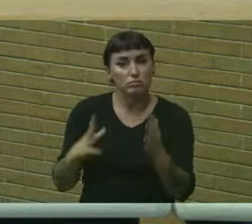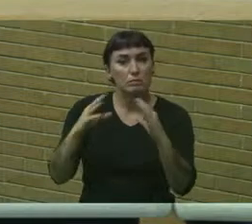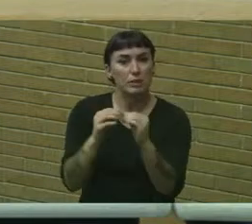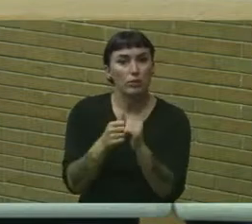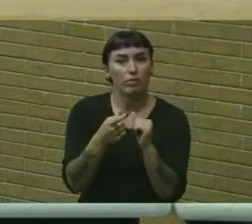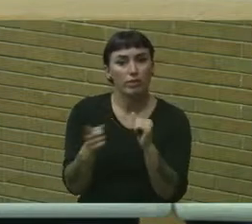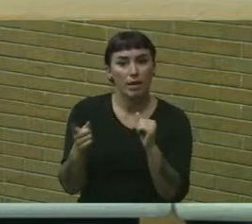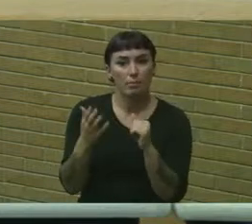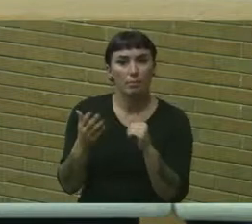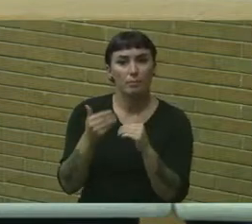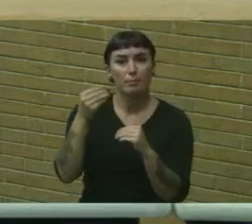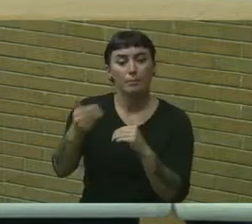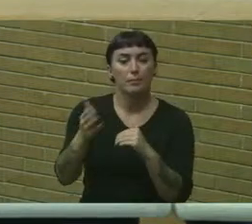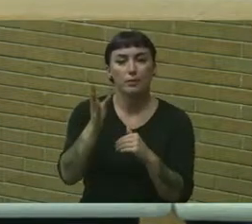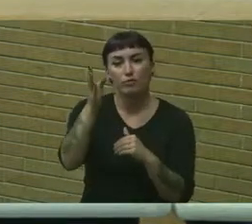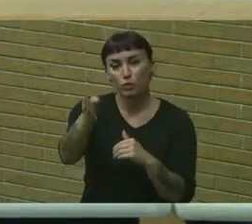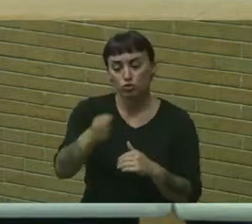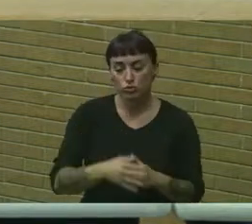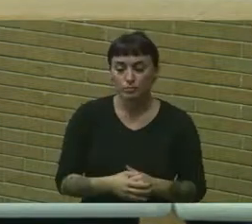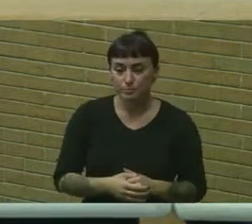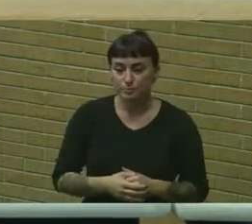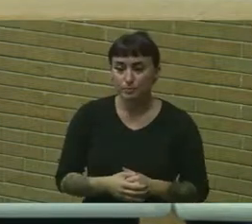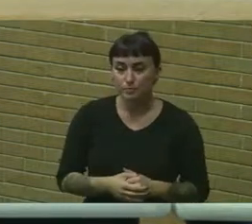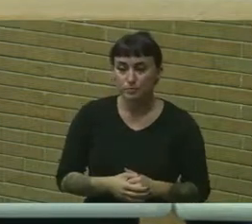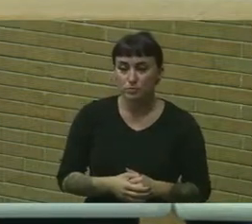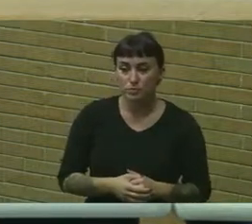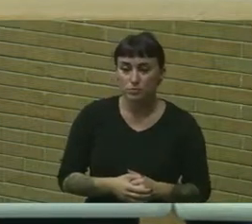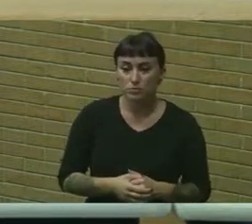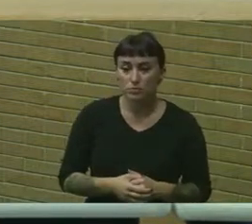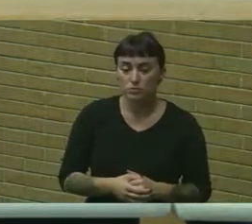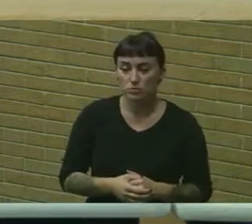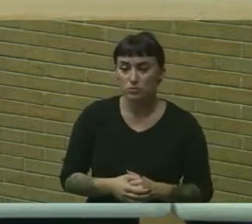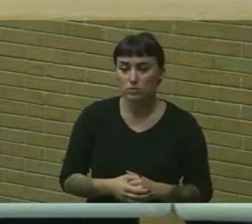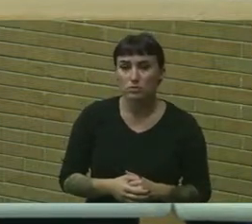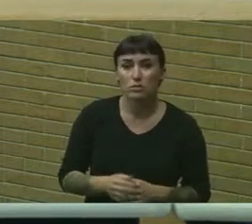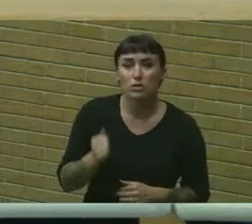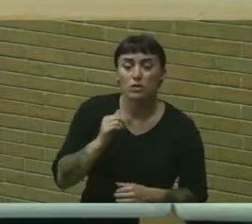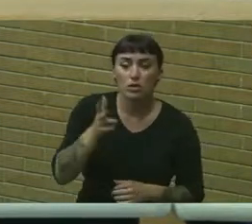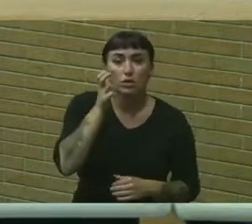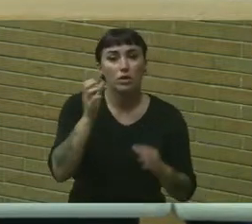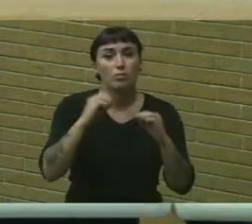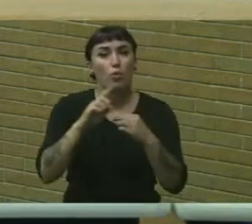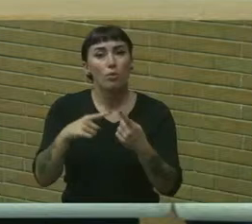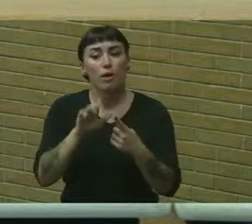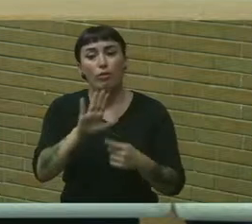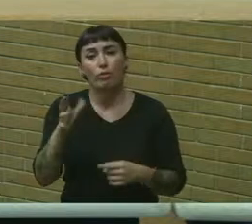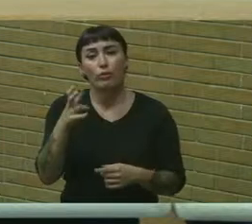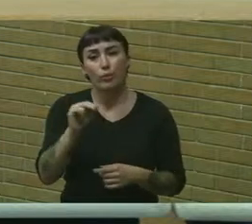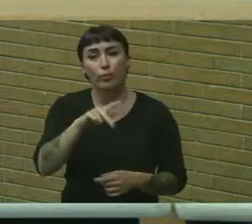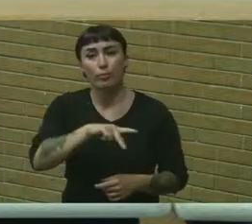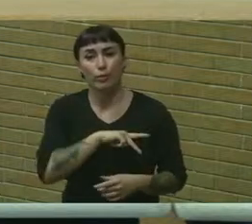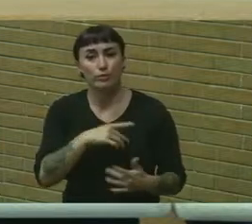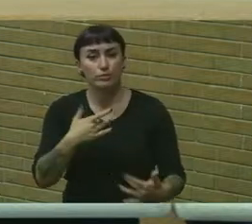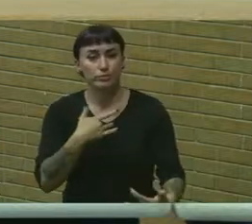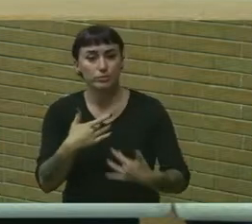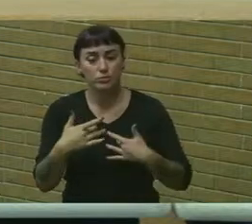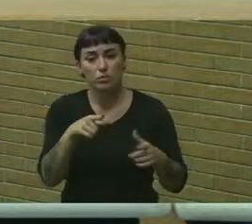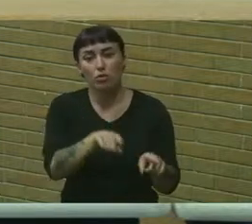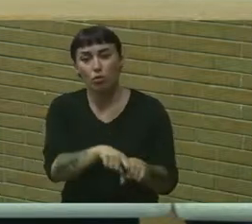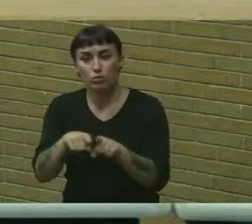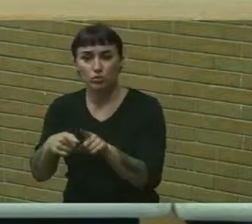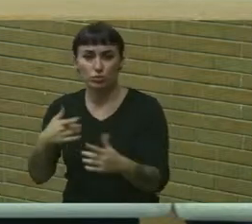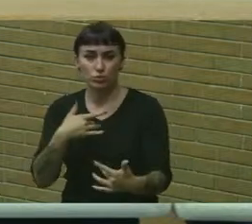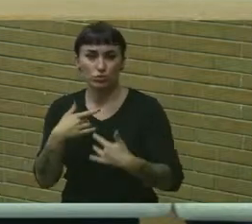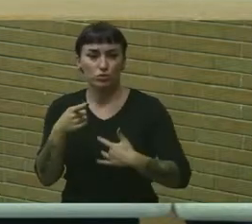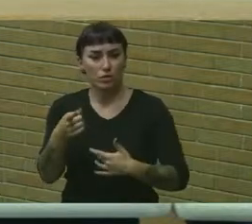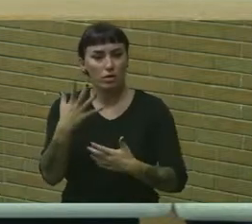near future to hear more about their own personal concerns, but also concerns that they